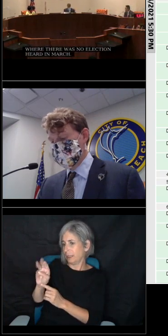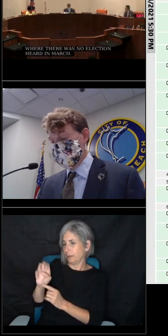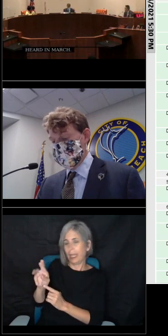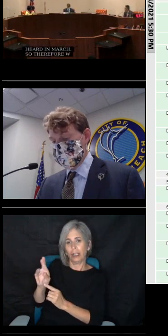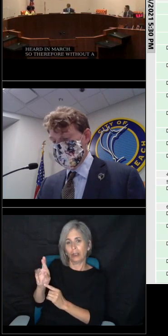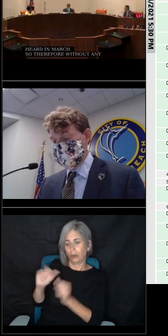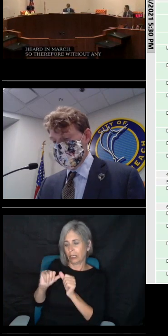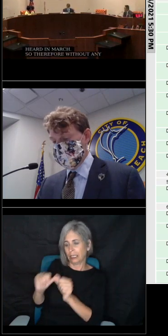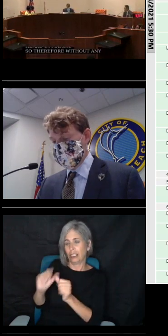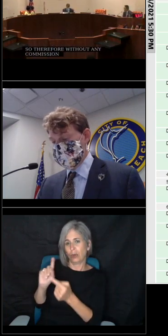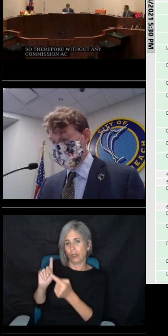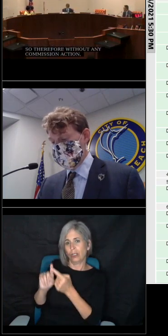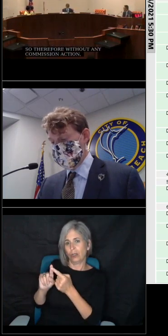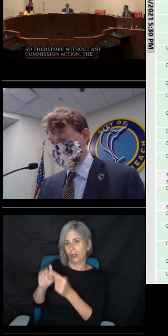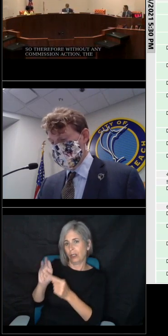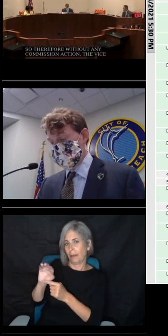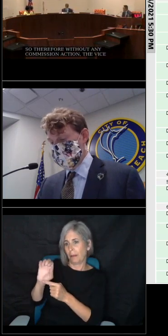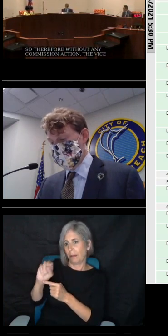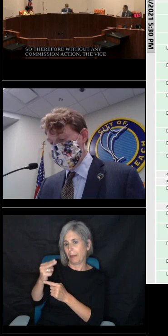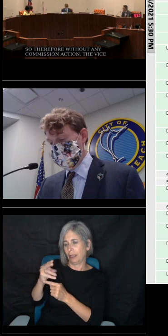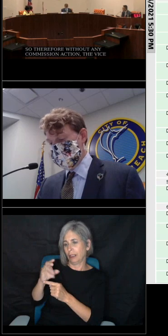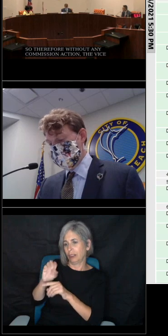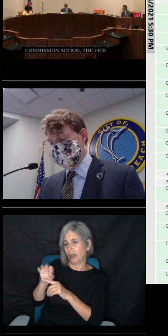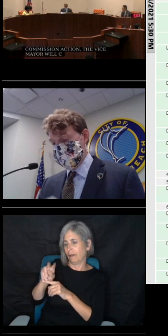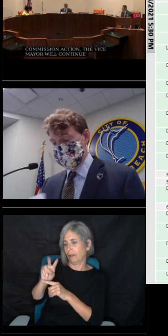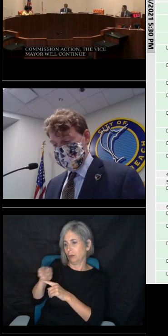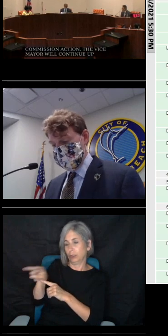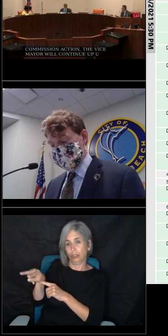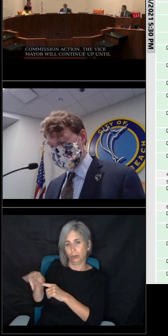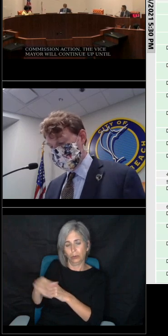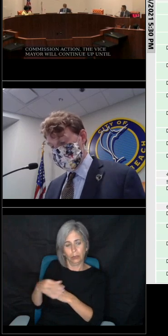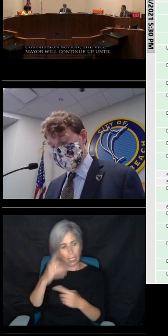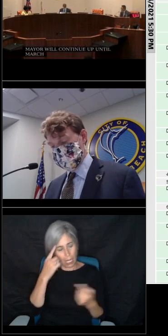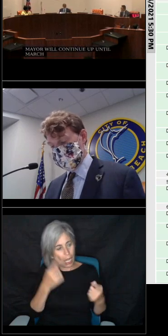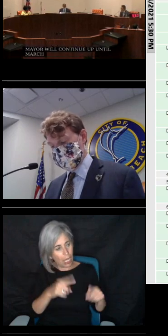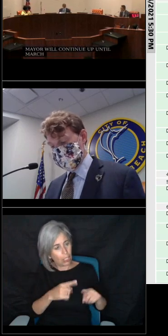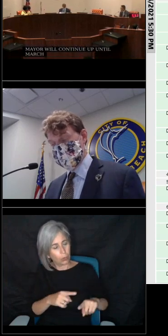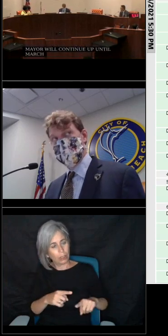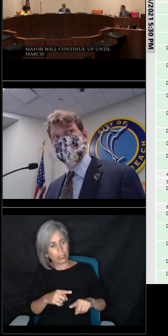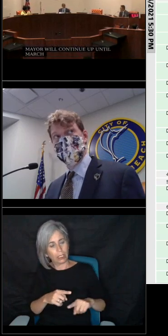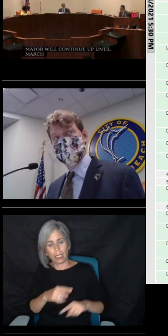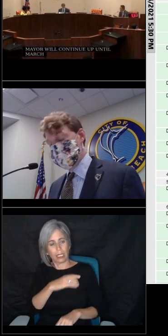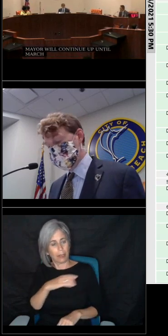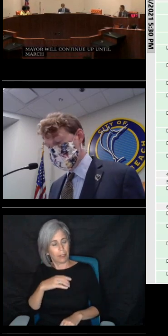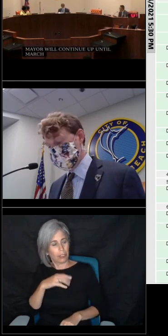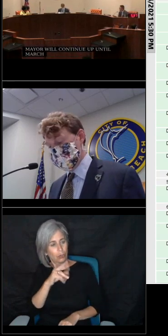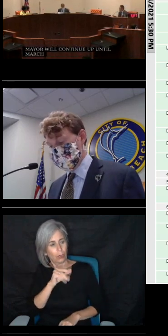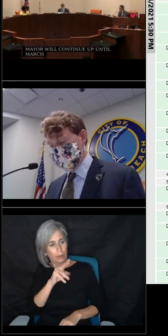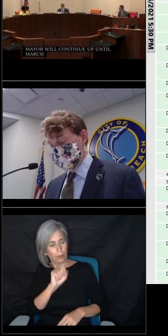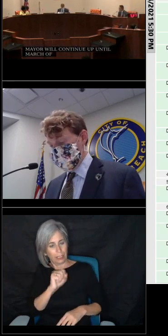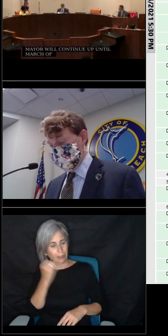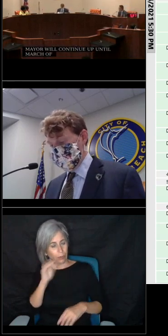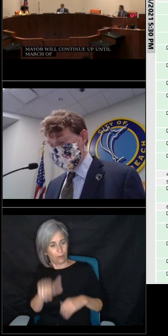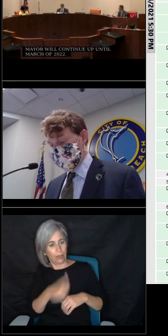until March of 22. And I agree with Commissioner Romulus. So if we have another